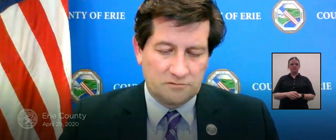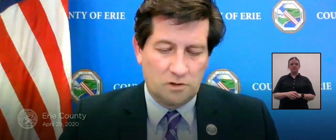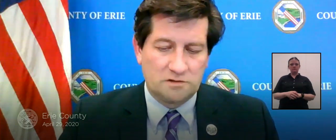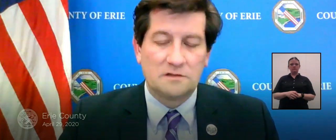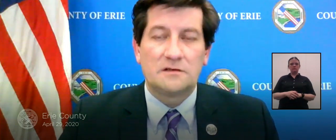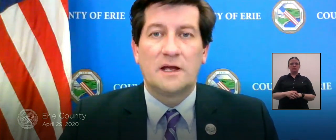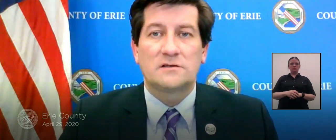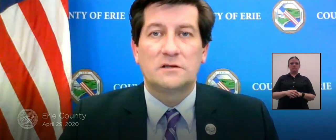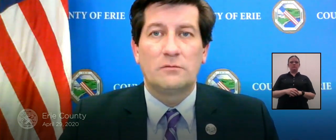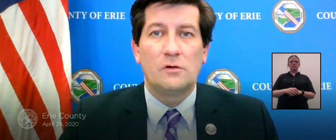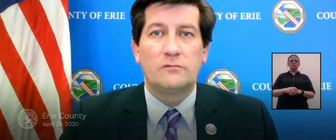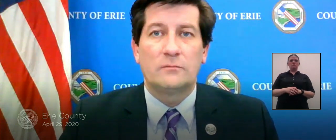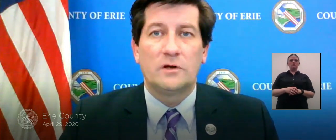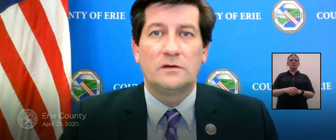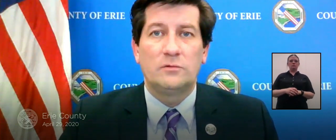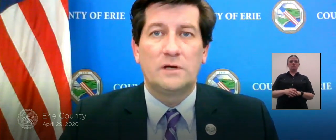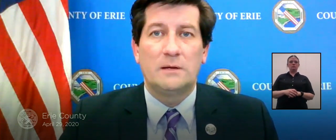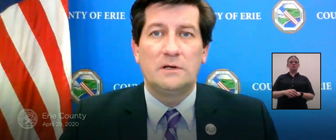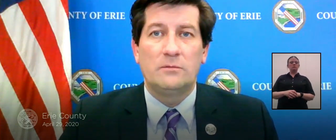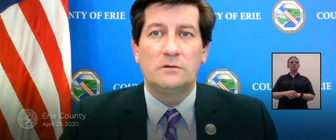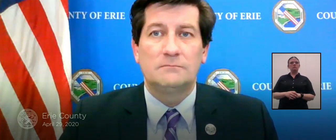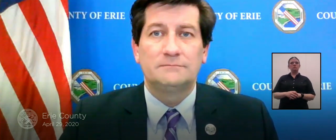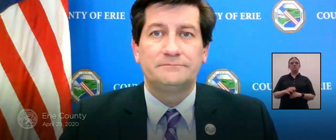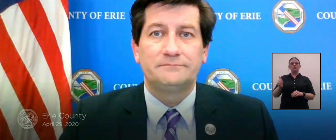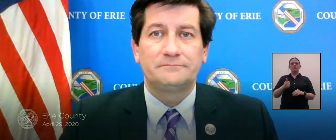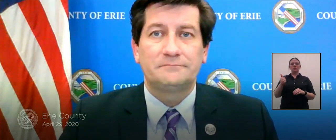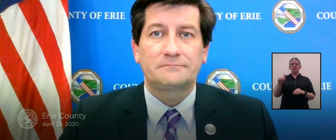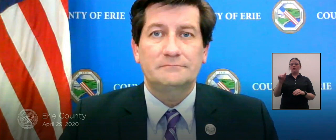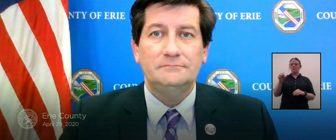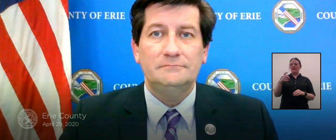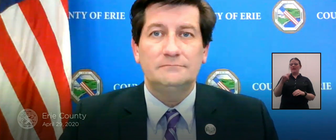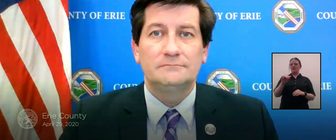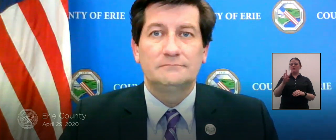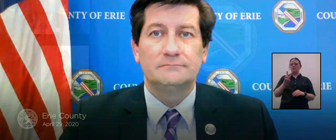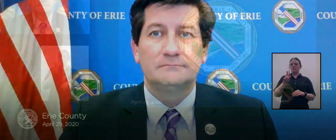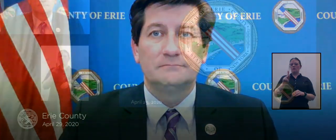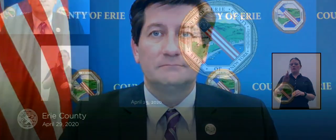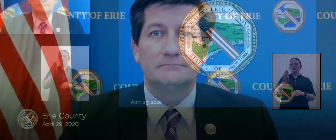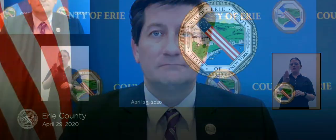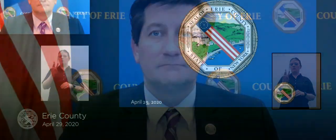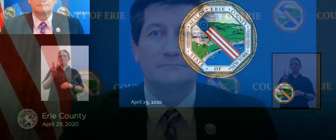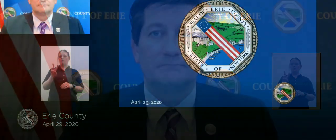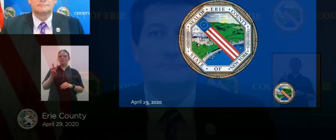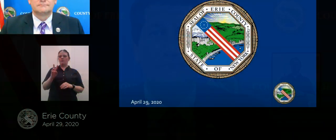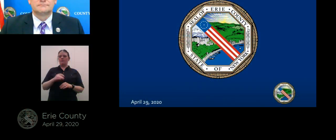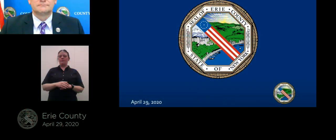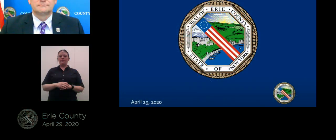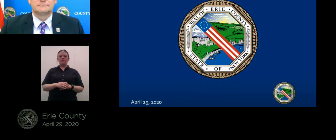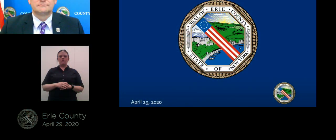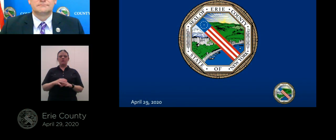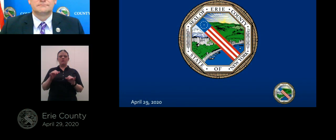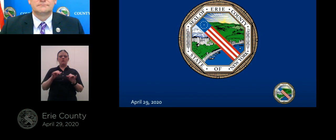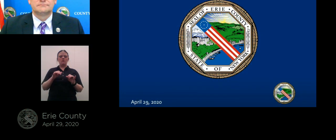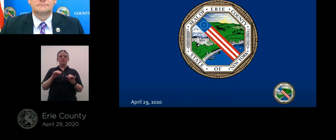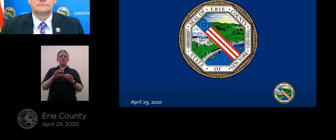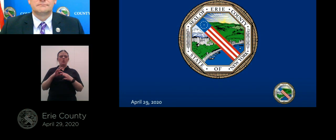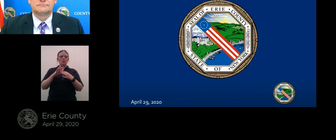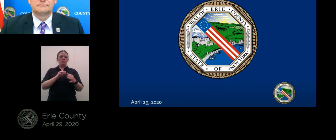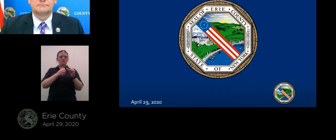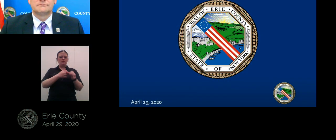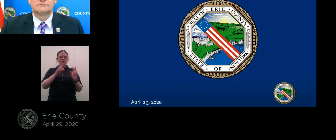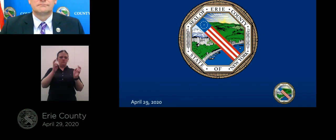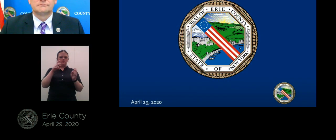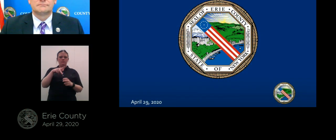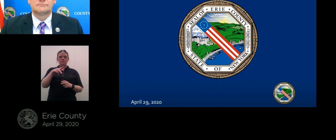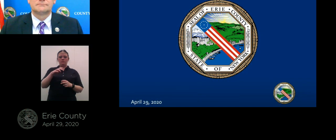And last question to Ashley Rowe from WKBW. Yeah, thanks, Mark. Staying on the topic of PPE,